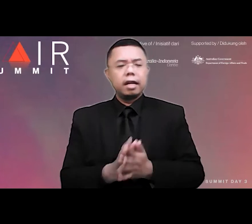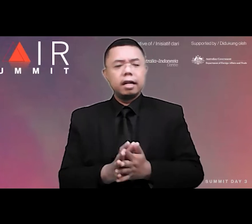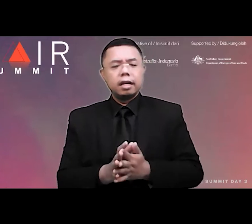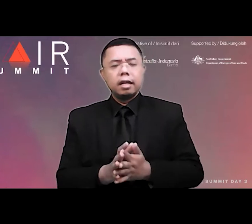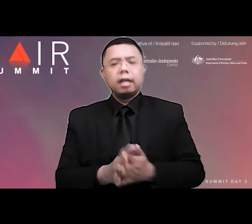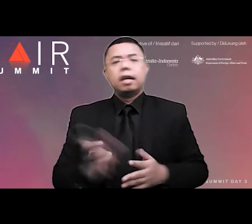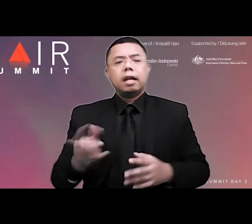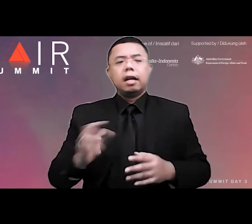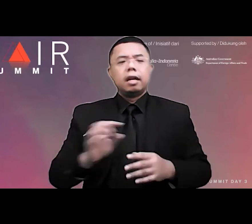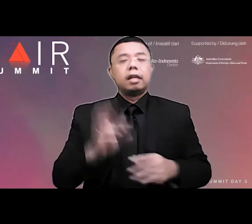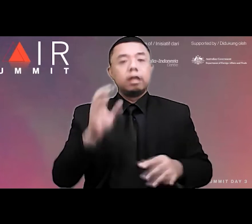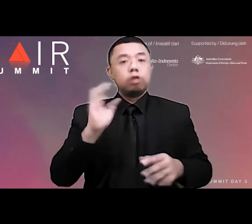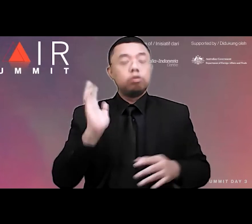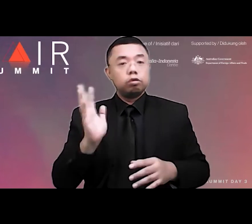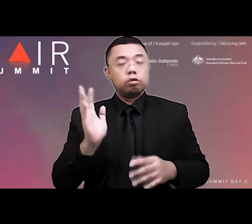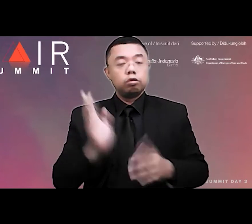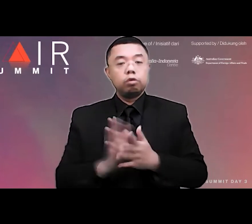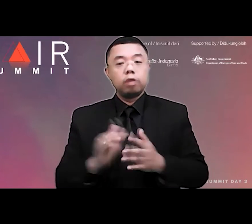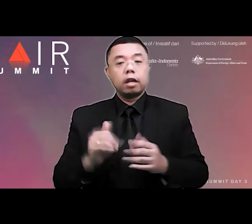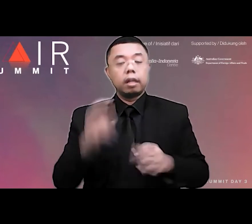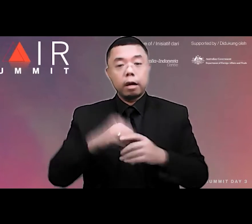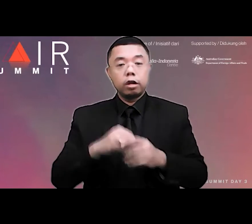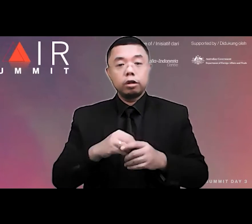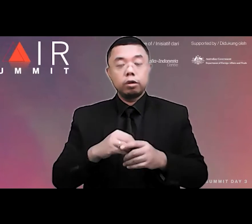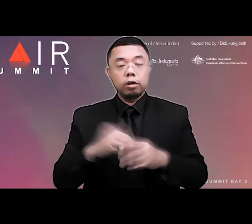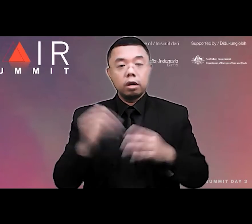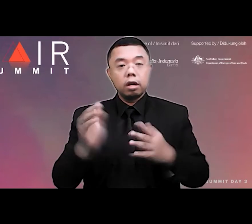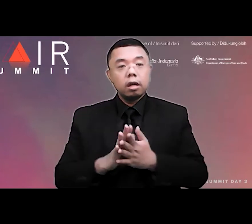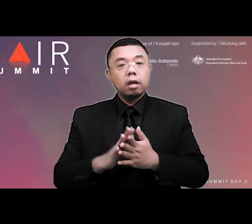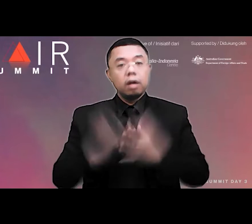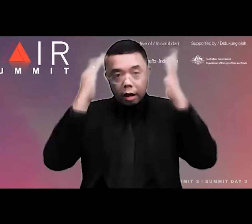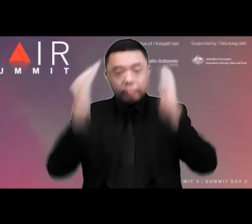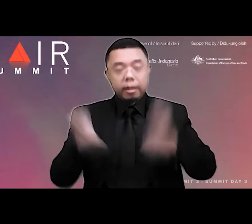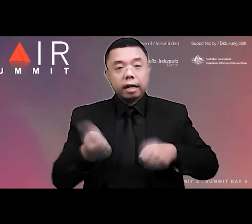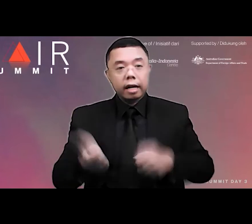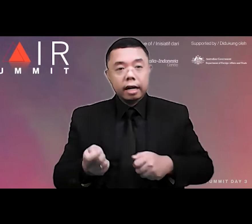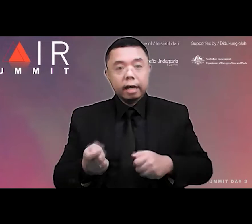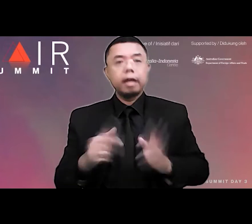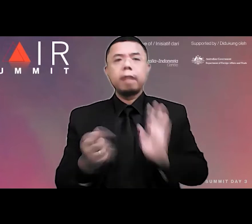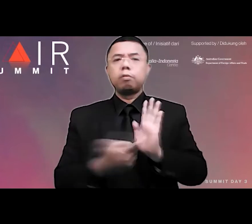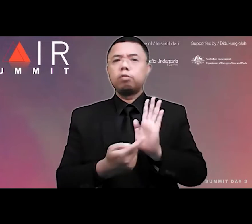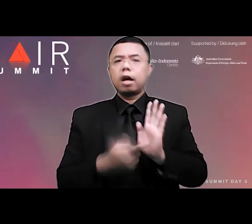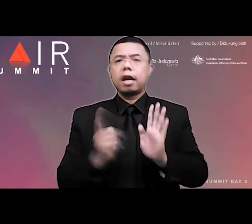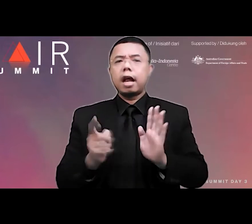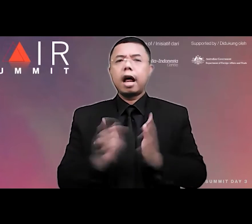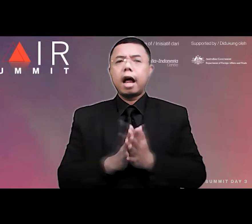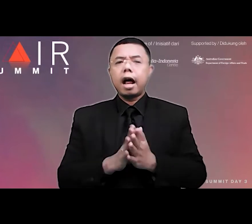and real estate also have shown their resilience during the pandemic COVID-19.